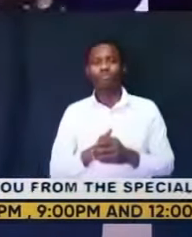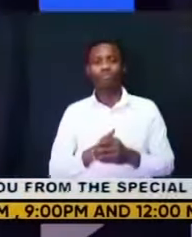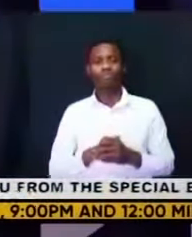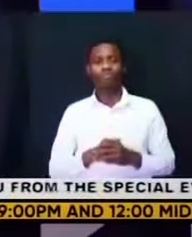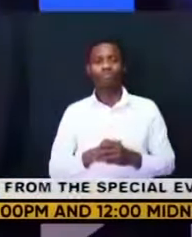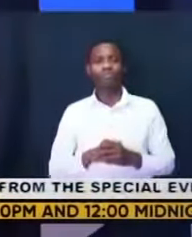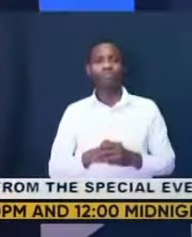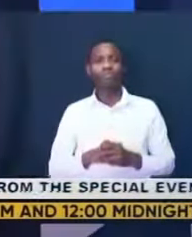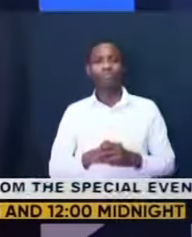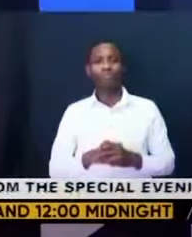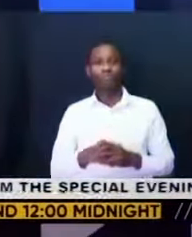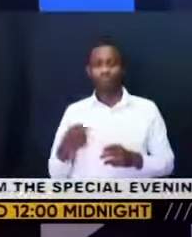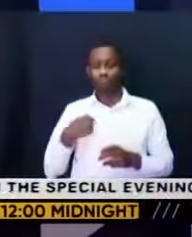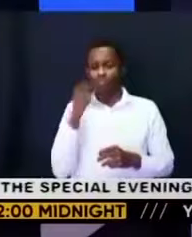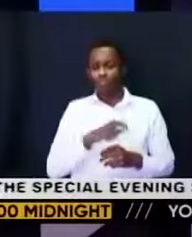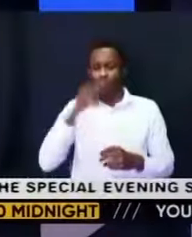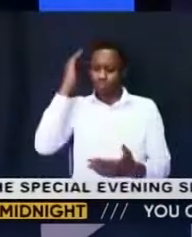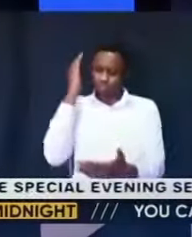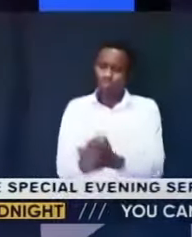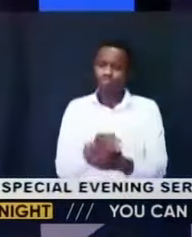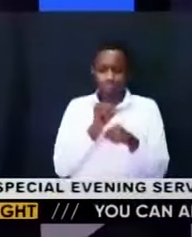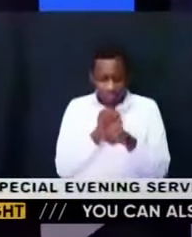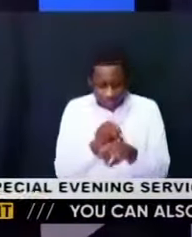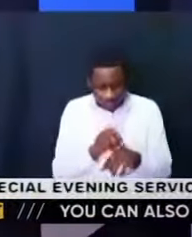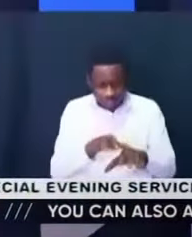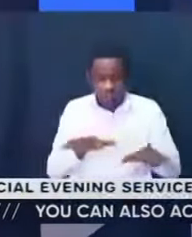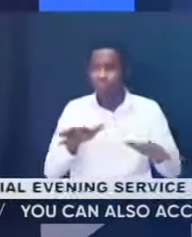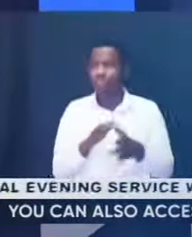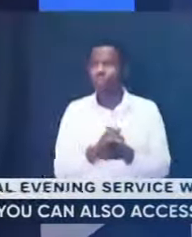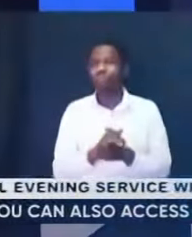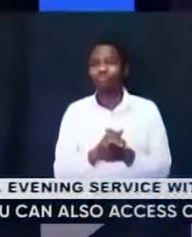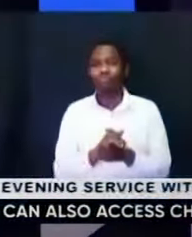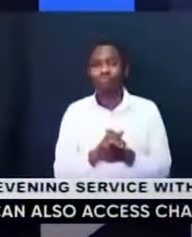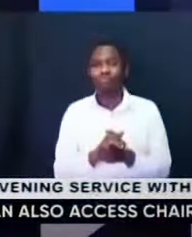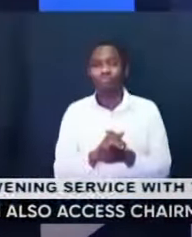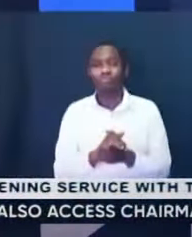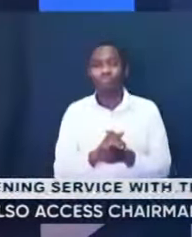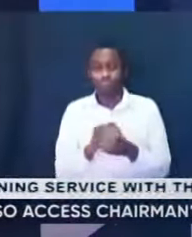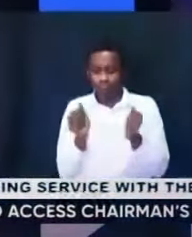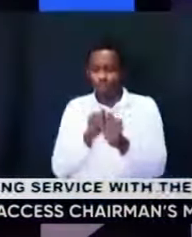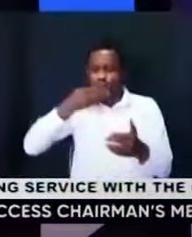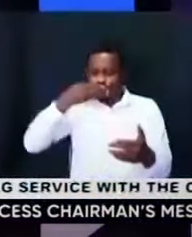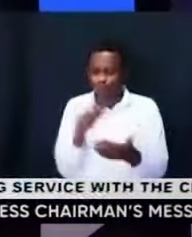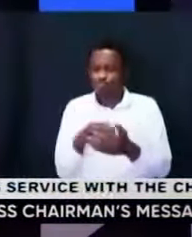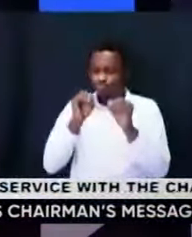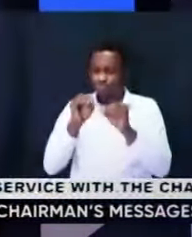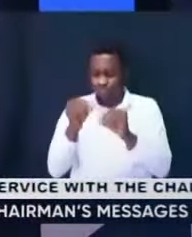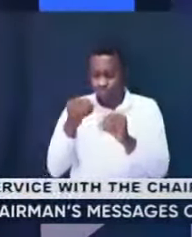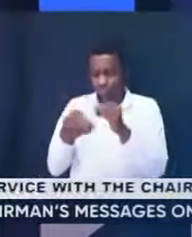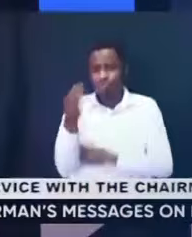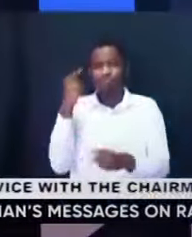spread we have to stop the spreading good teachings of the word of